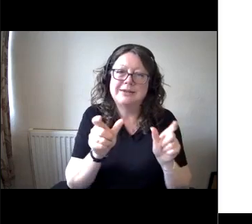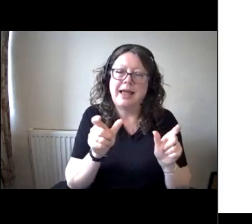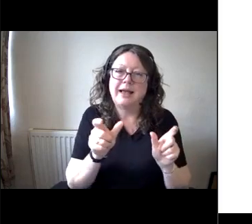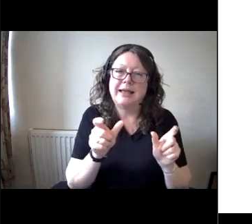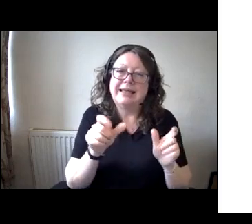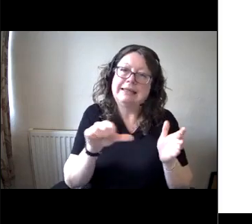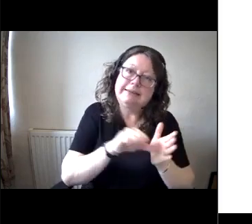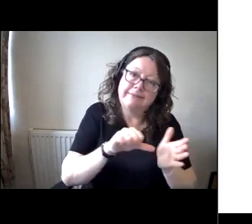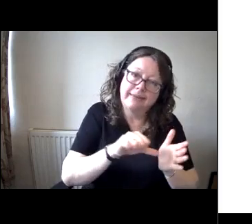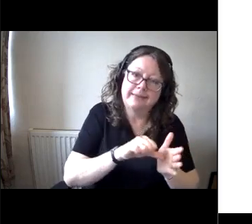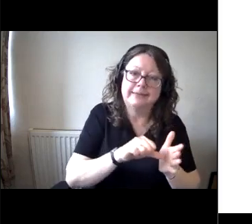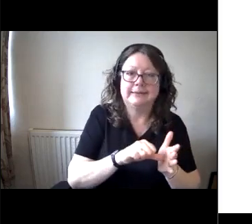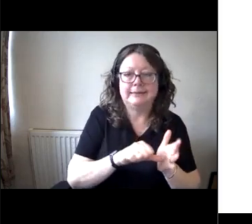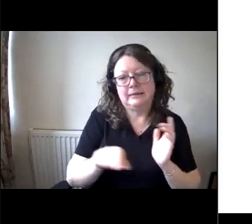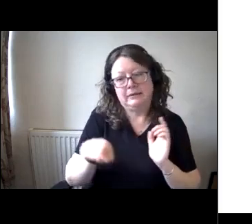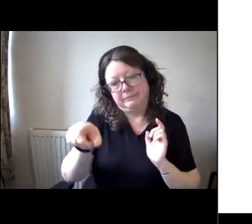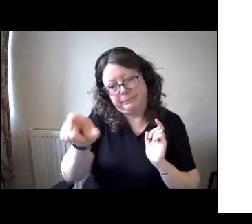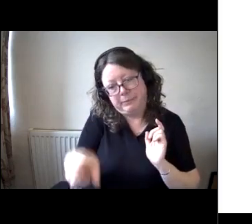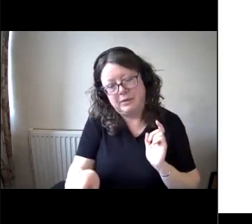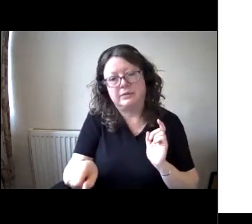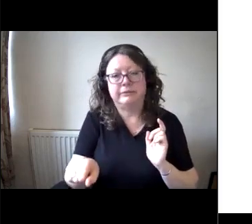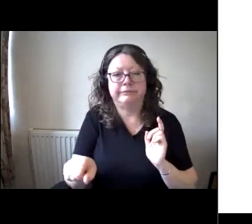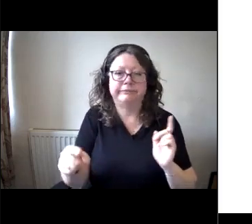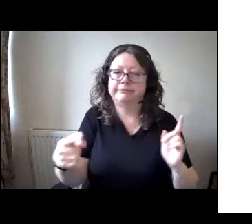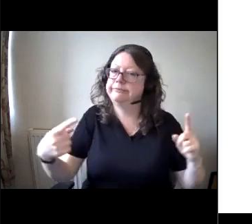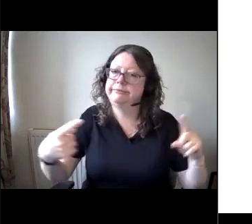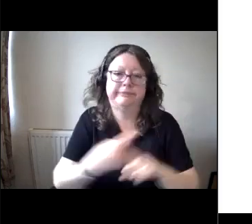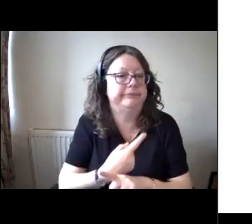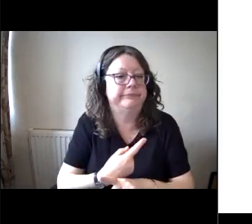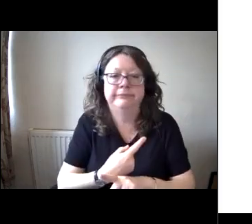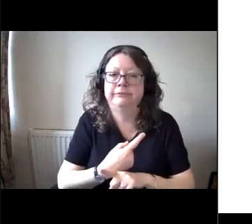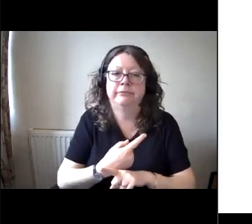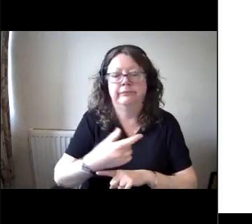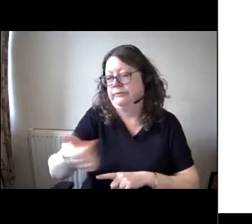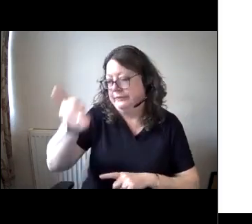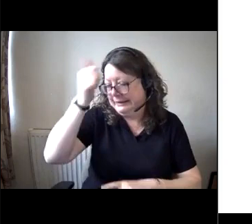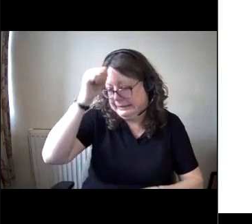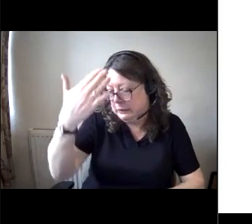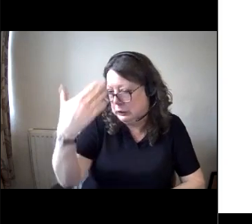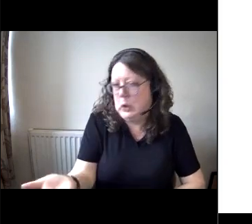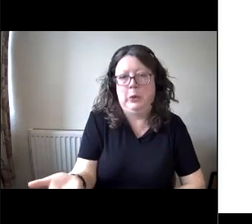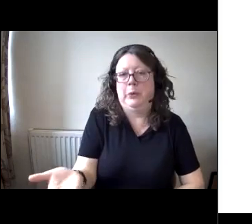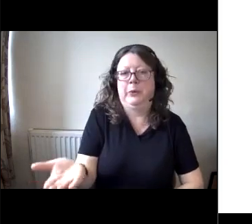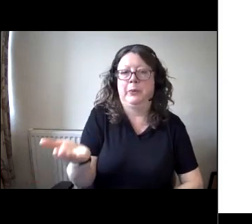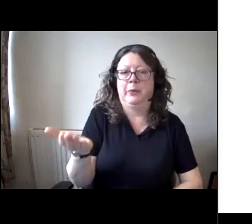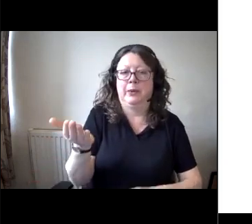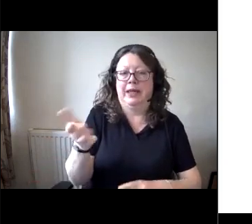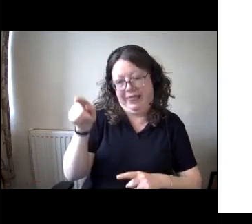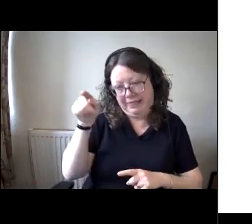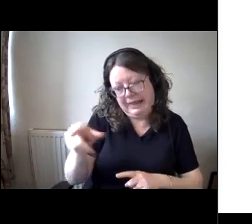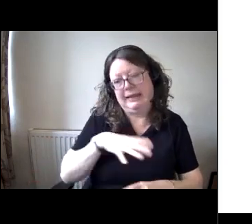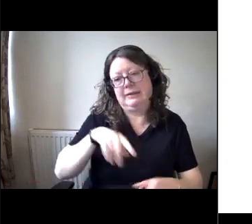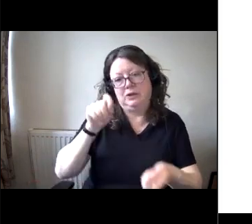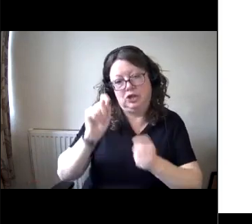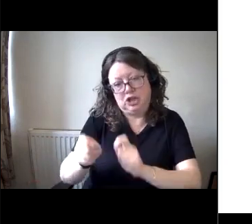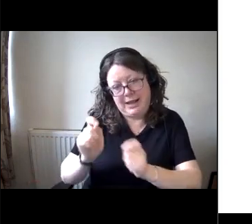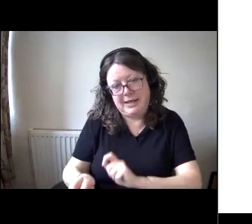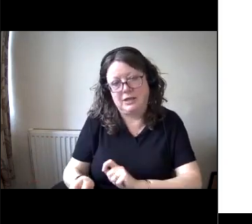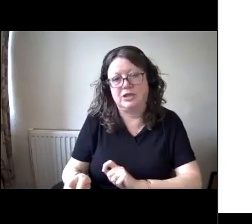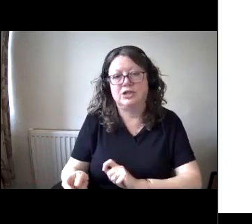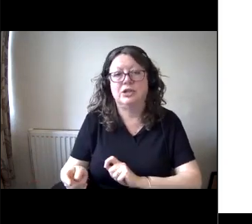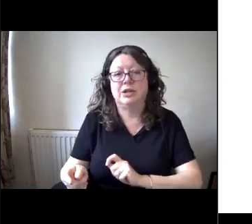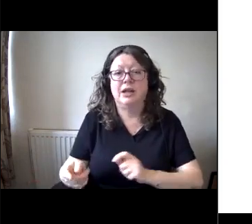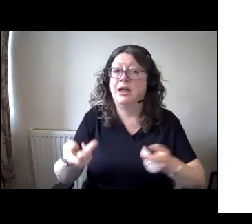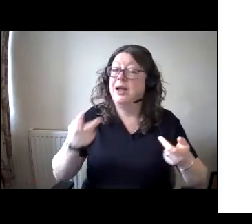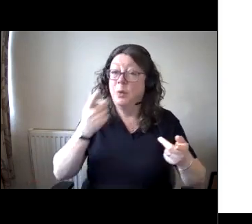how they might be unaware of nonverbal social cues, and these are all things that they need to change, actually we can flip that